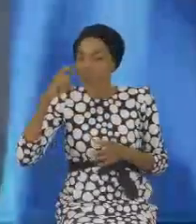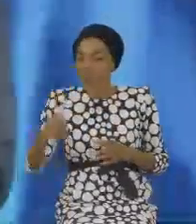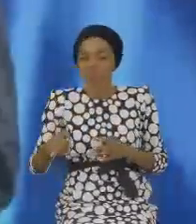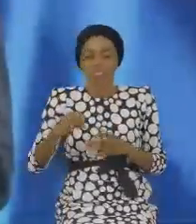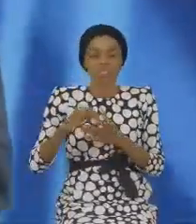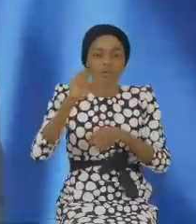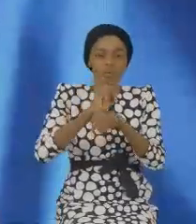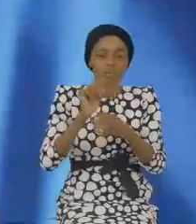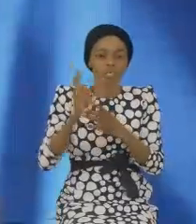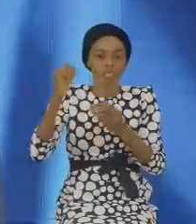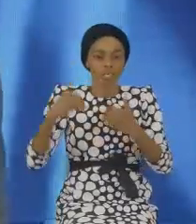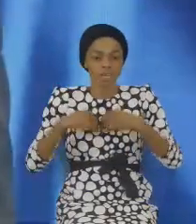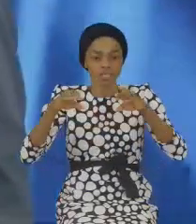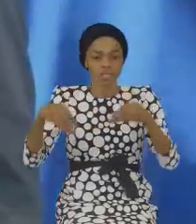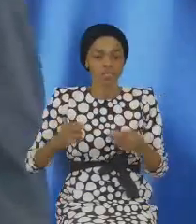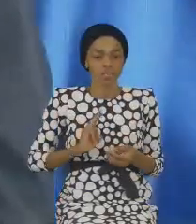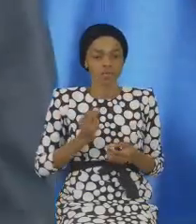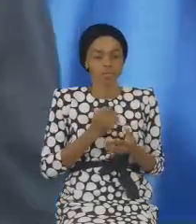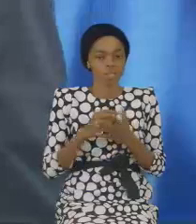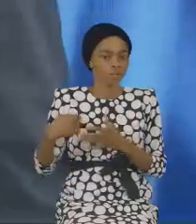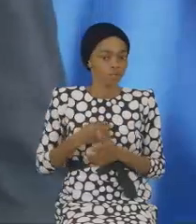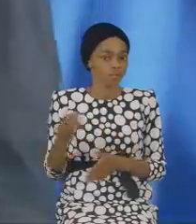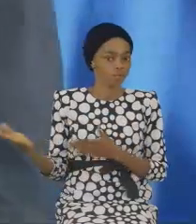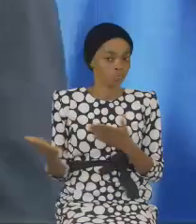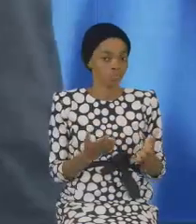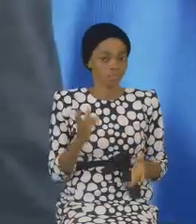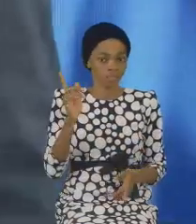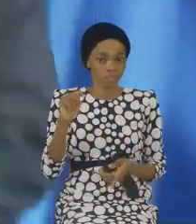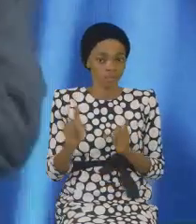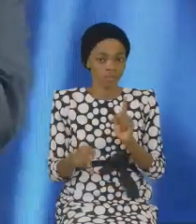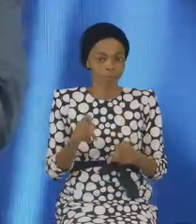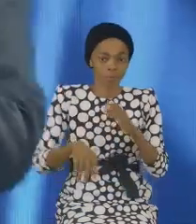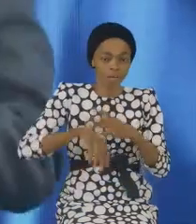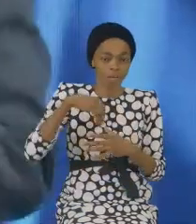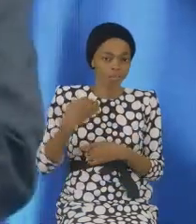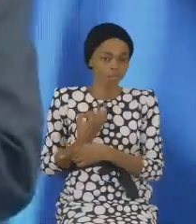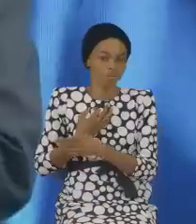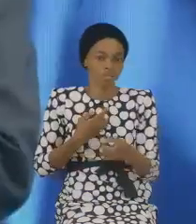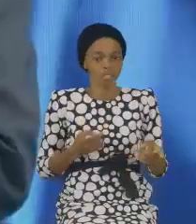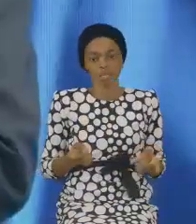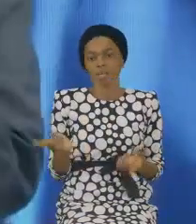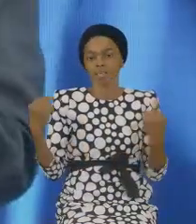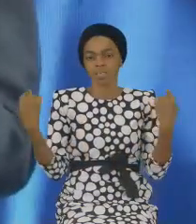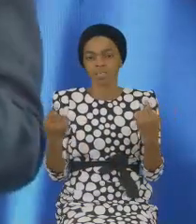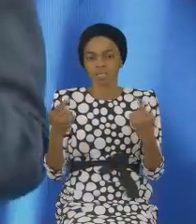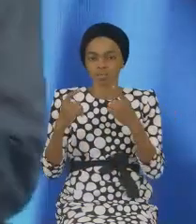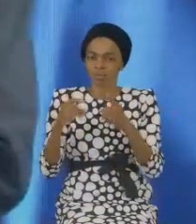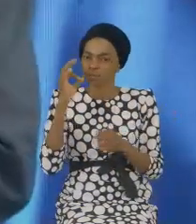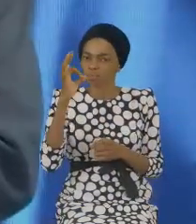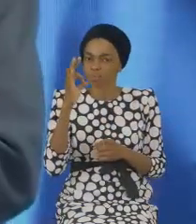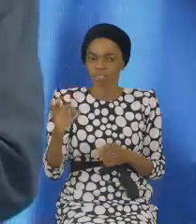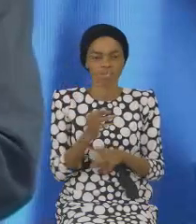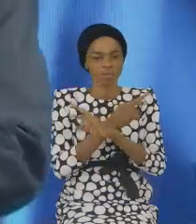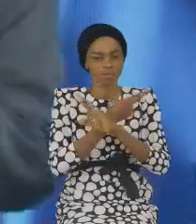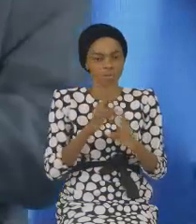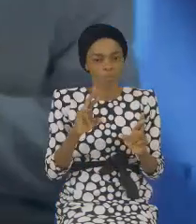has given us, that will bring the people out of their sin. You preach repentance, you preach faith